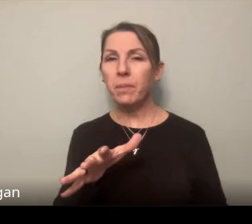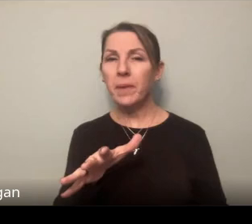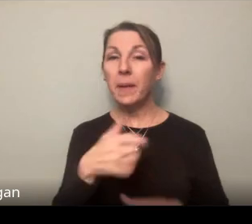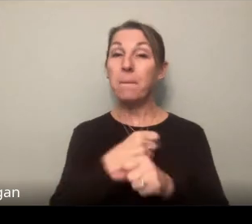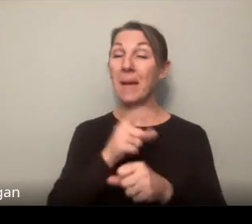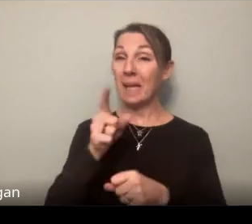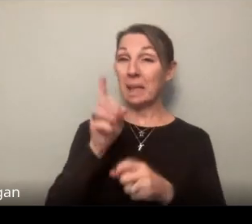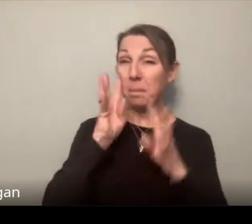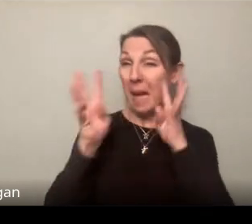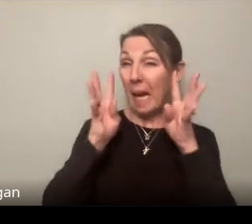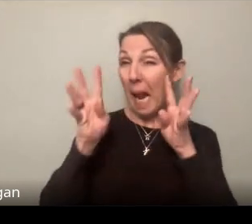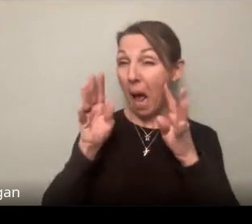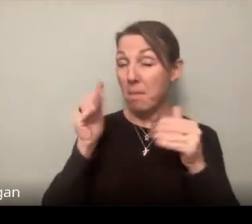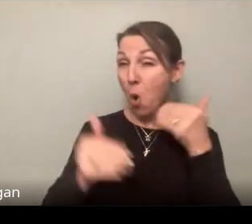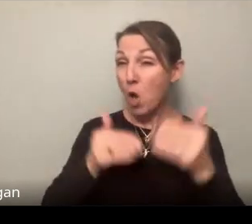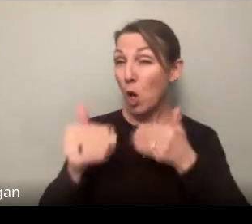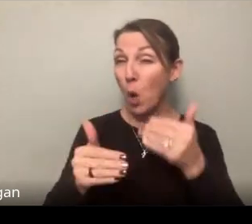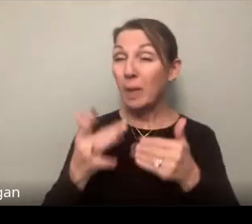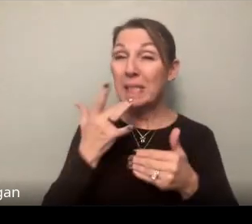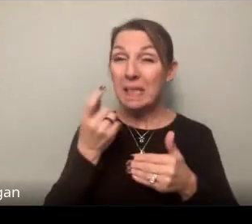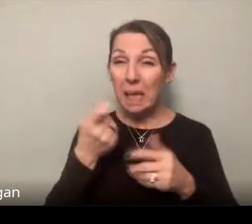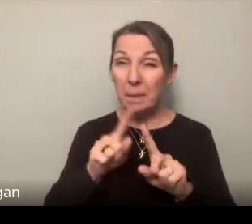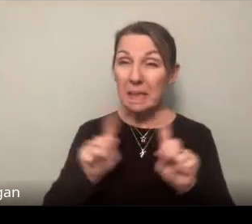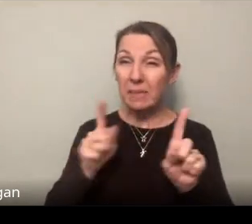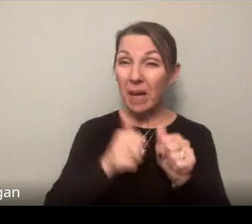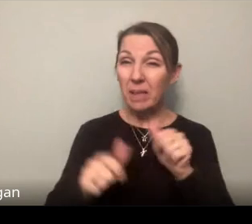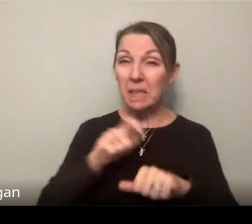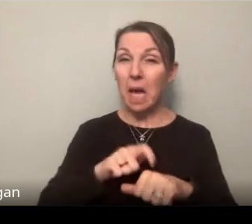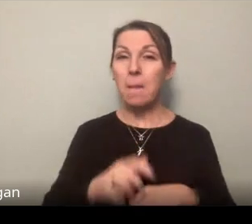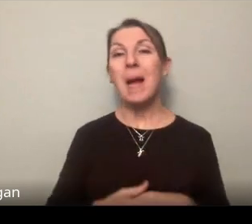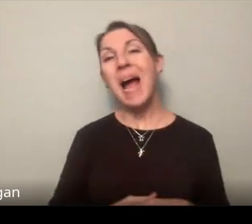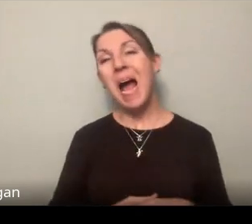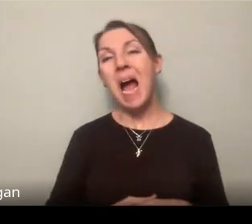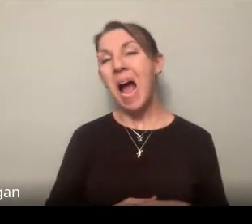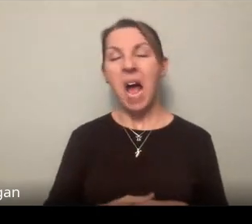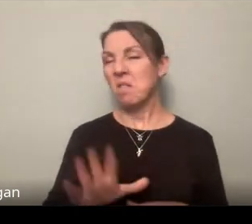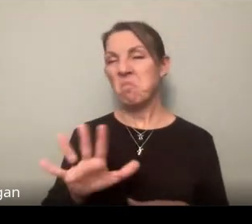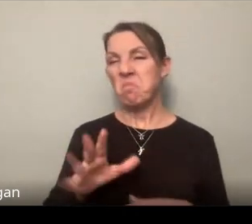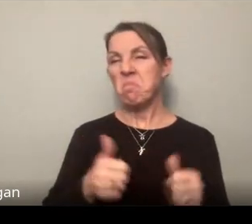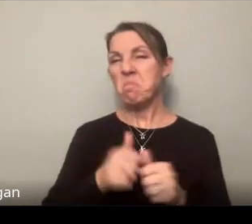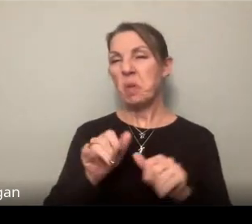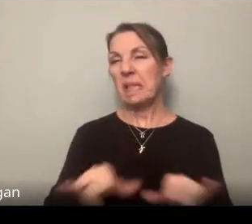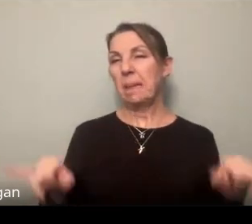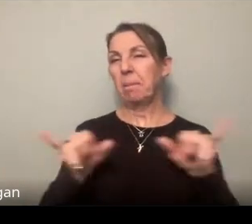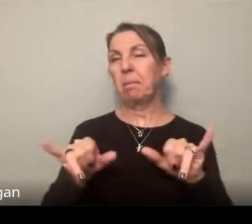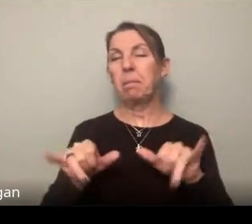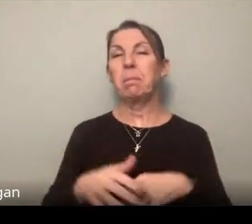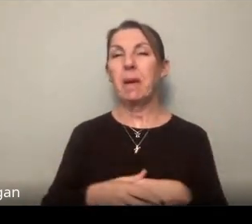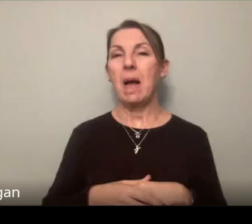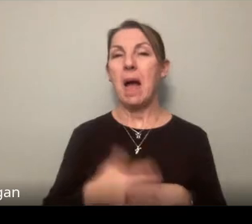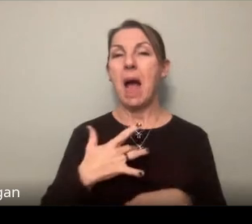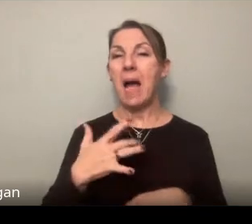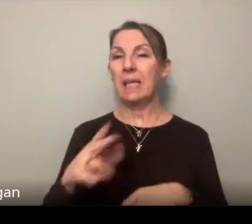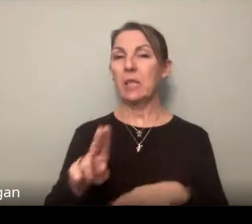make this up as on the go, I'm assuming it tastes just a little bit different every time. For the most part, the same time because I always use